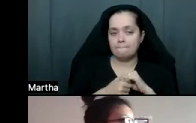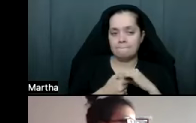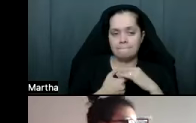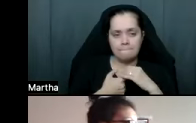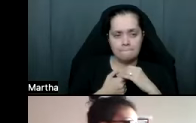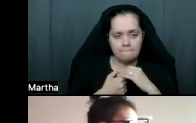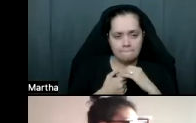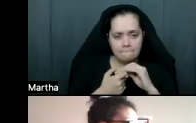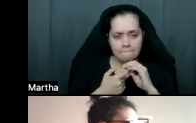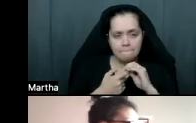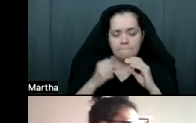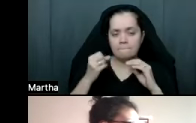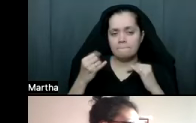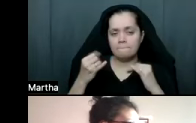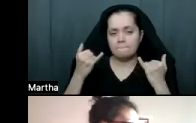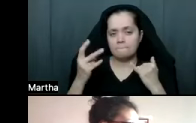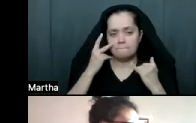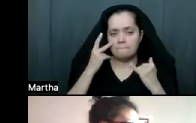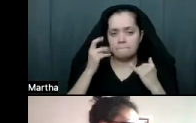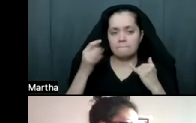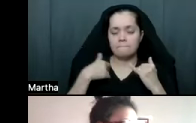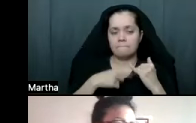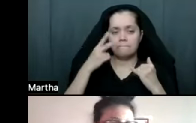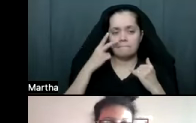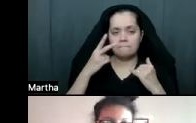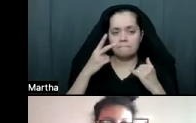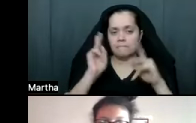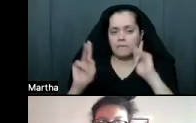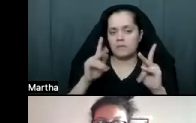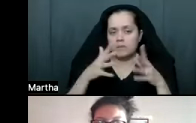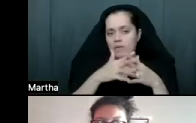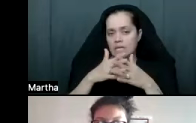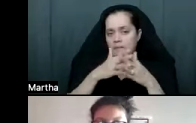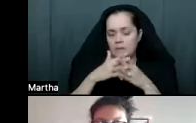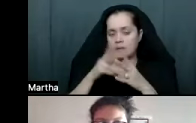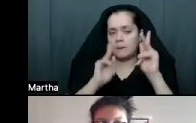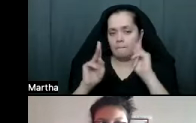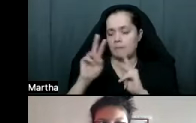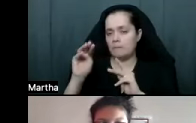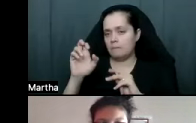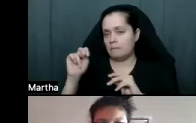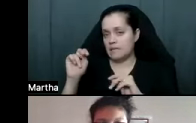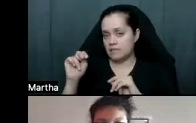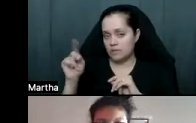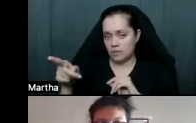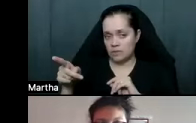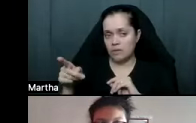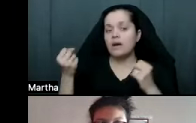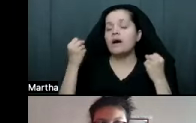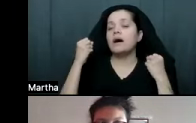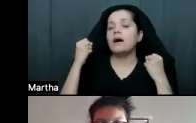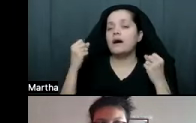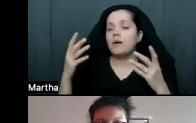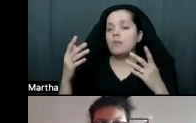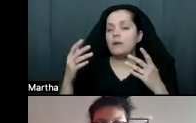So let's see, if we look at people in America and people in Minnesota, how many are saying